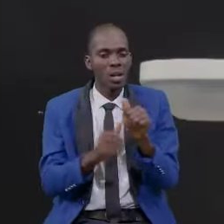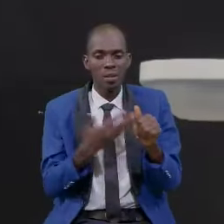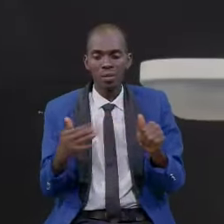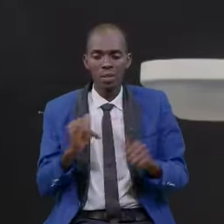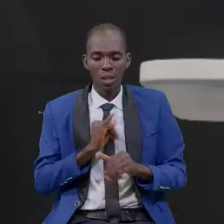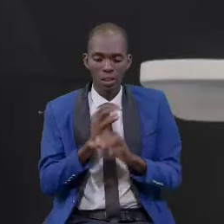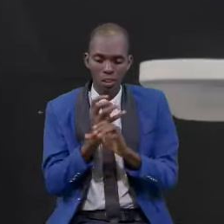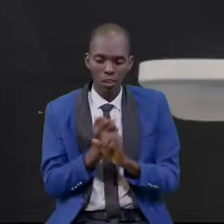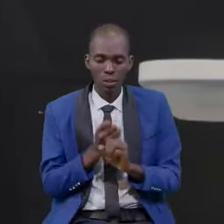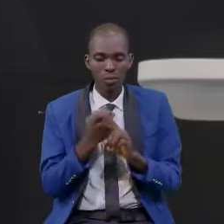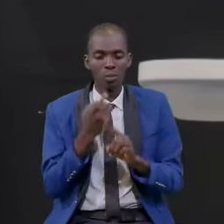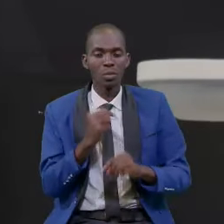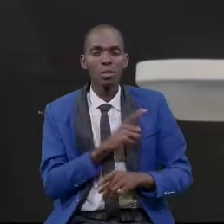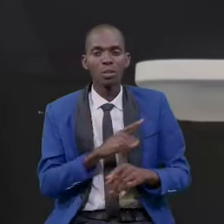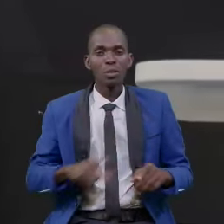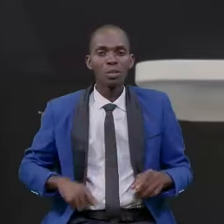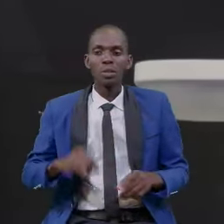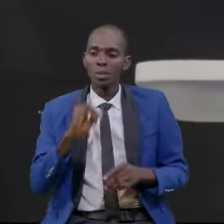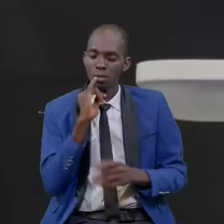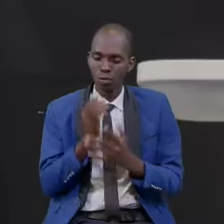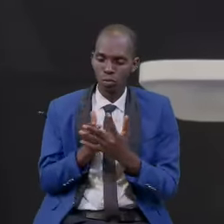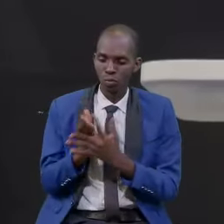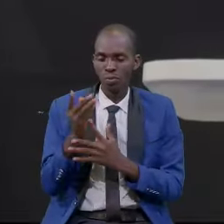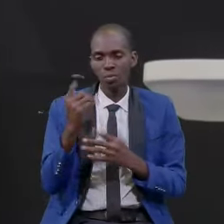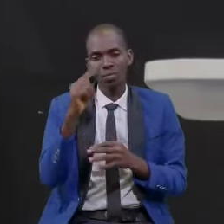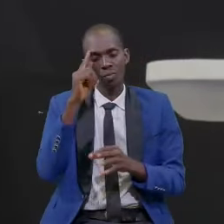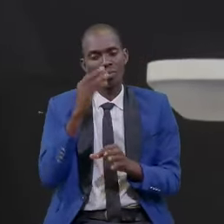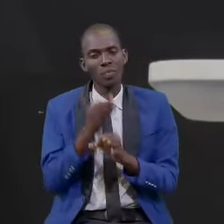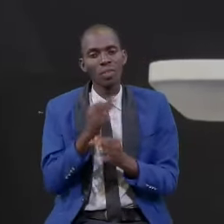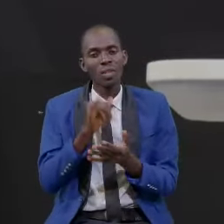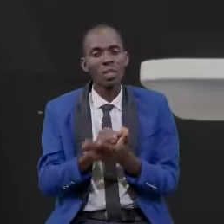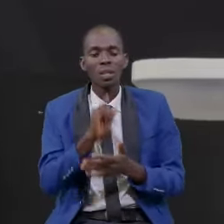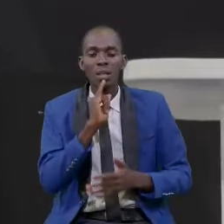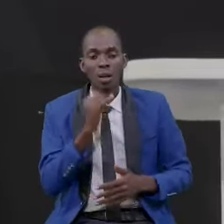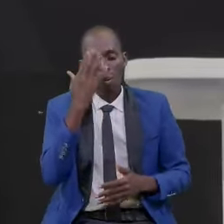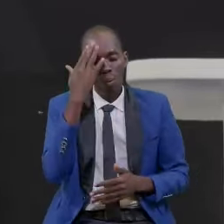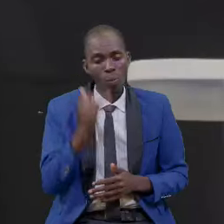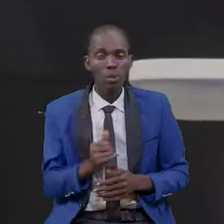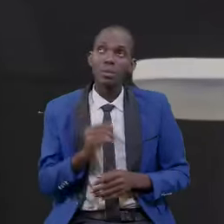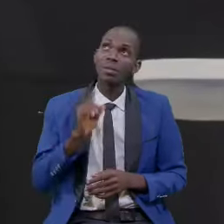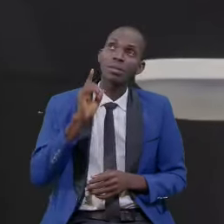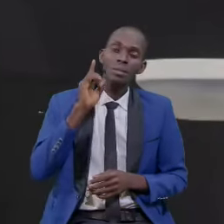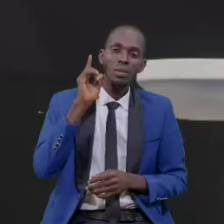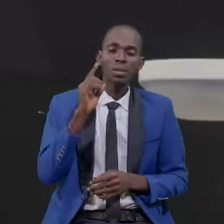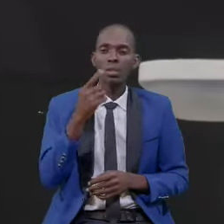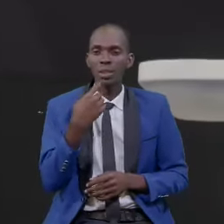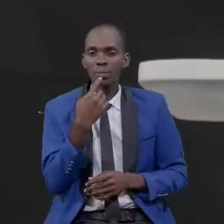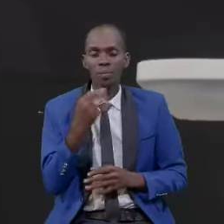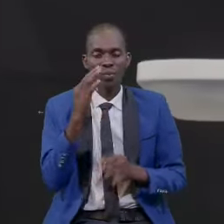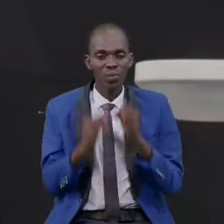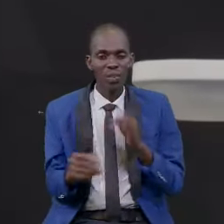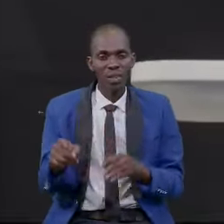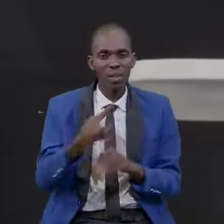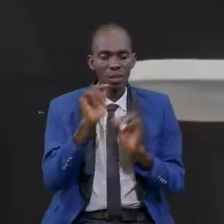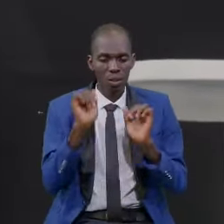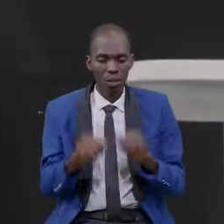Lord comes through that faith. That's why he said, if you can only believe, all things are possible